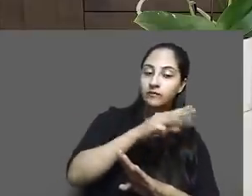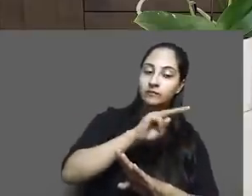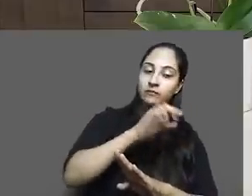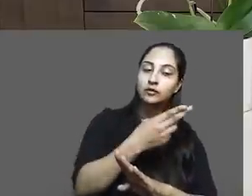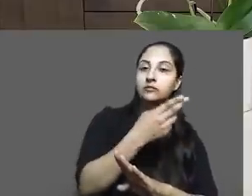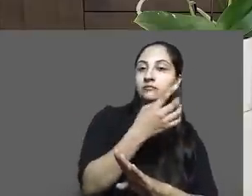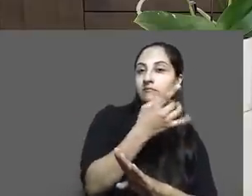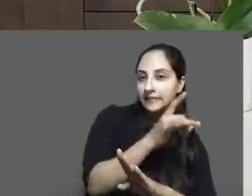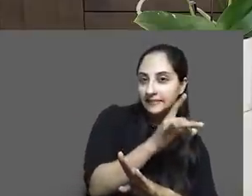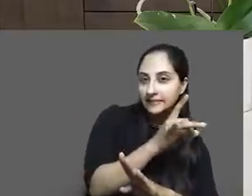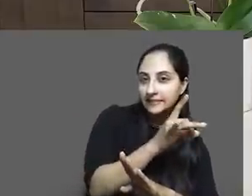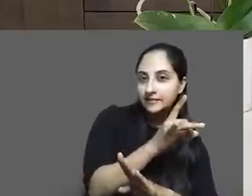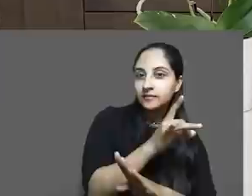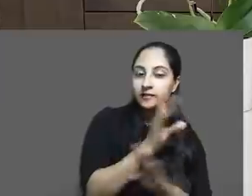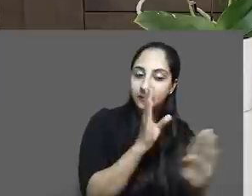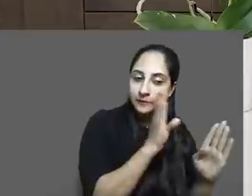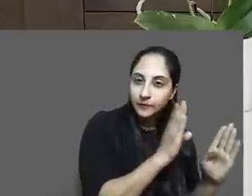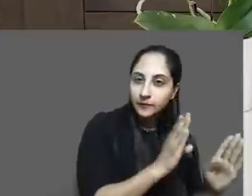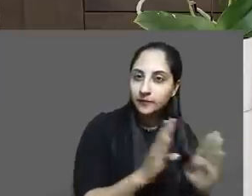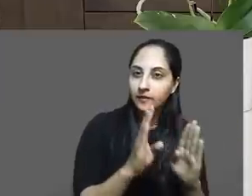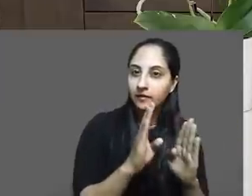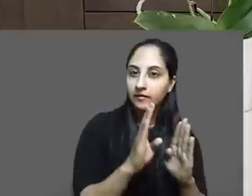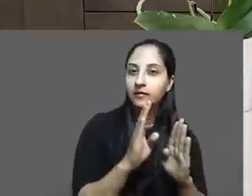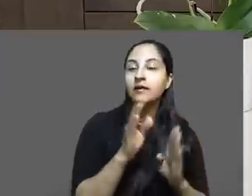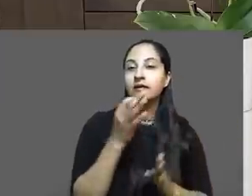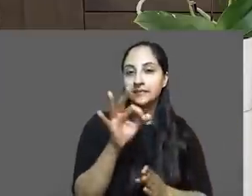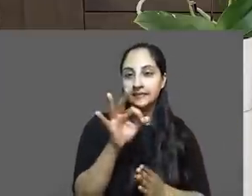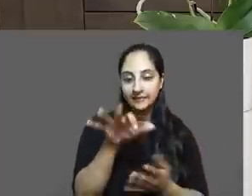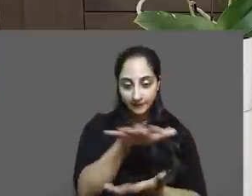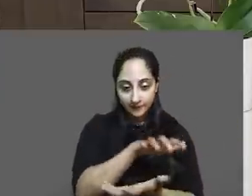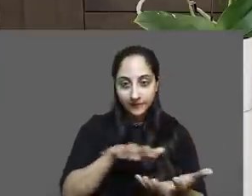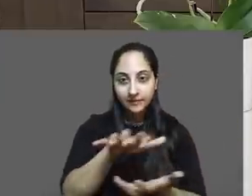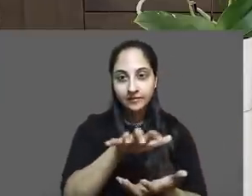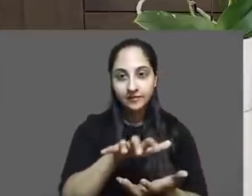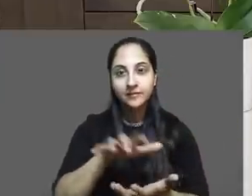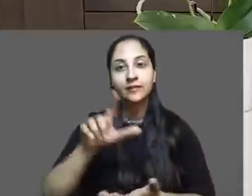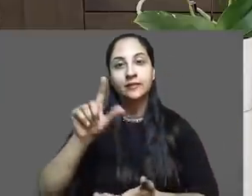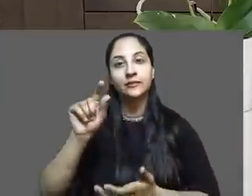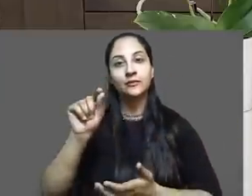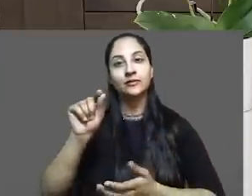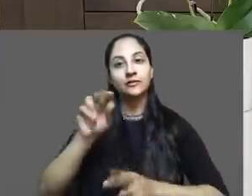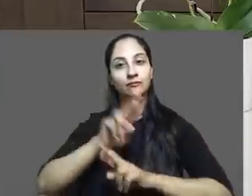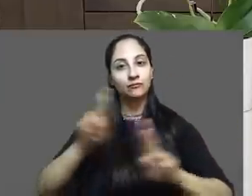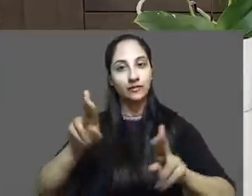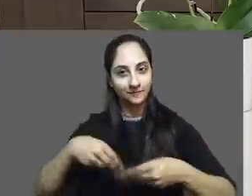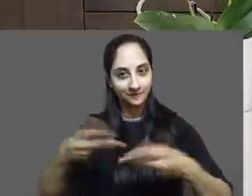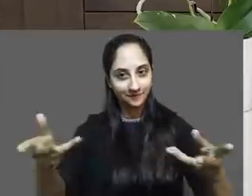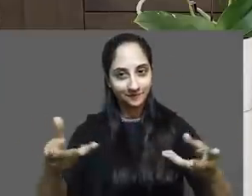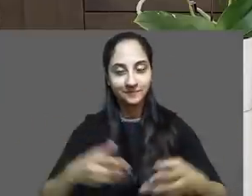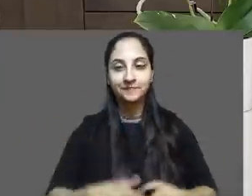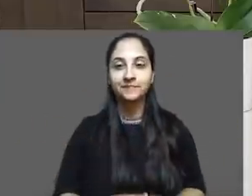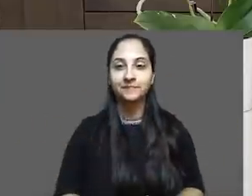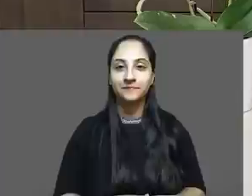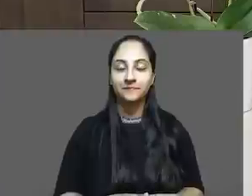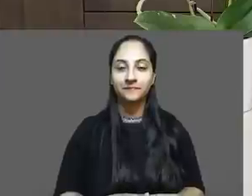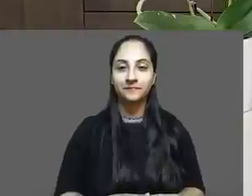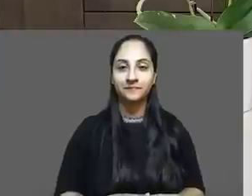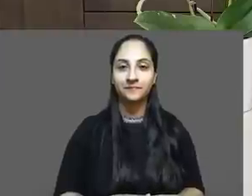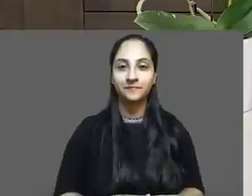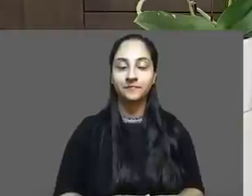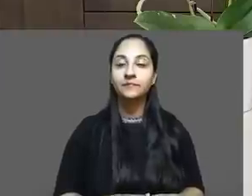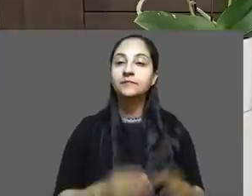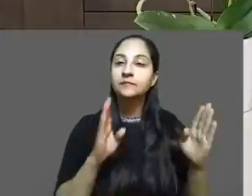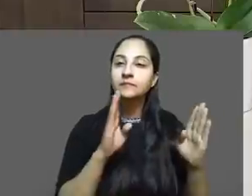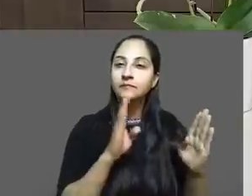actually Navroz Day. So that means maybe on the 19th or the 20th, you would have to start mixing them together.